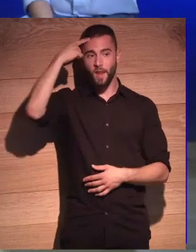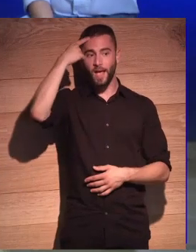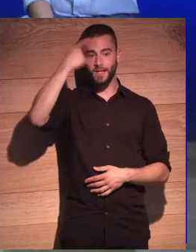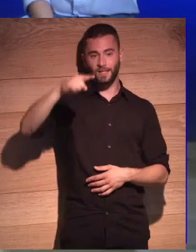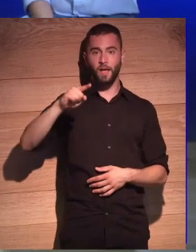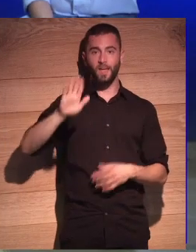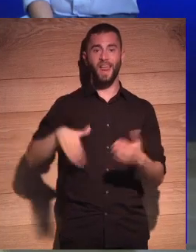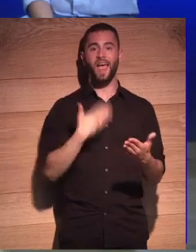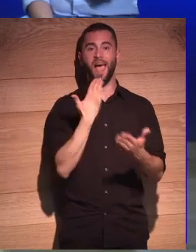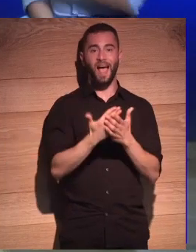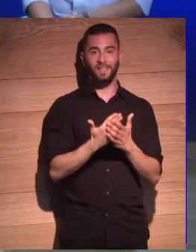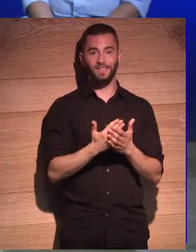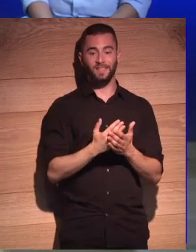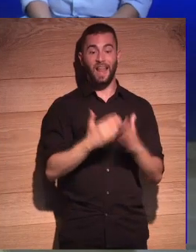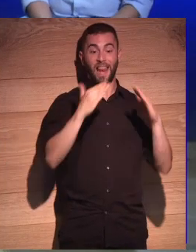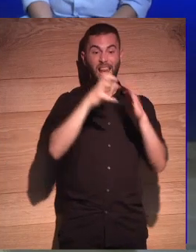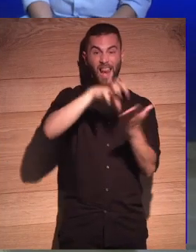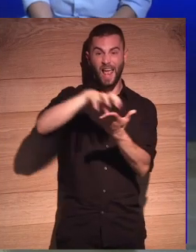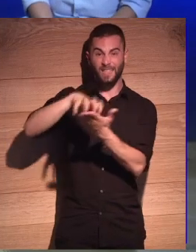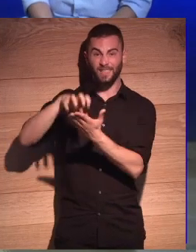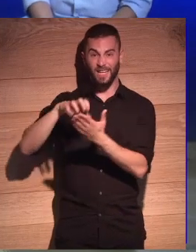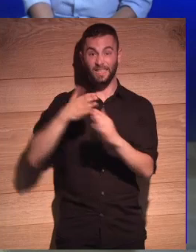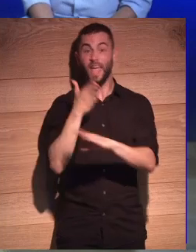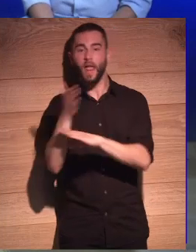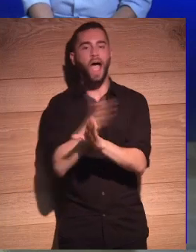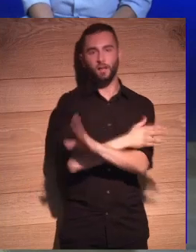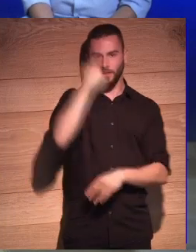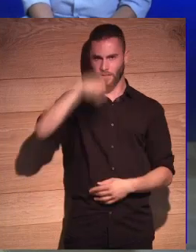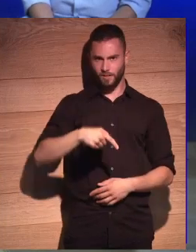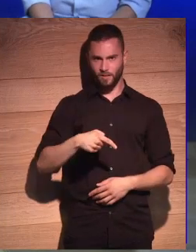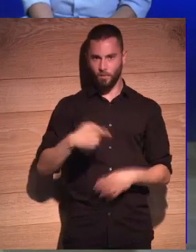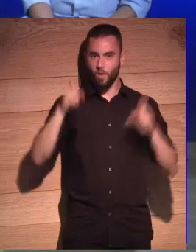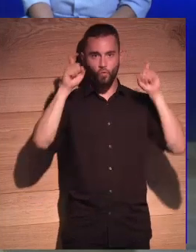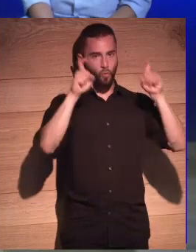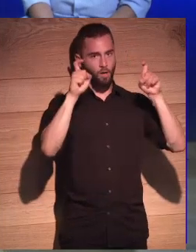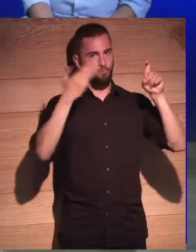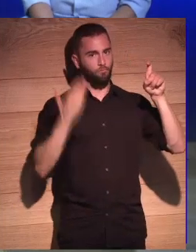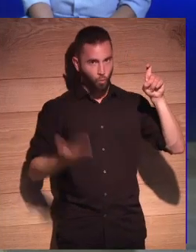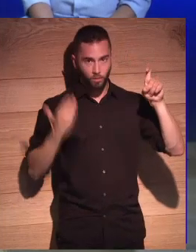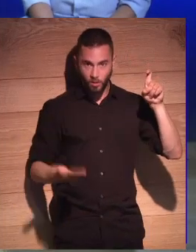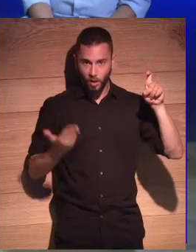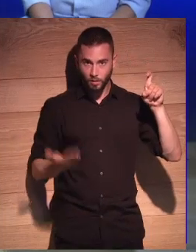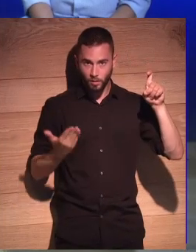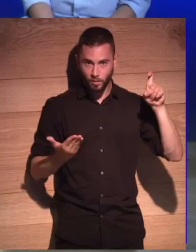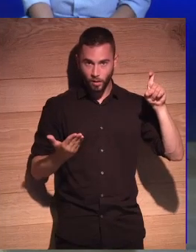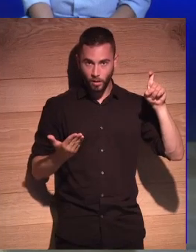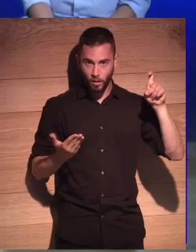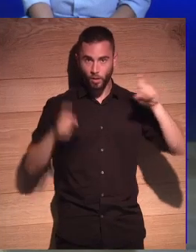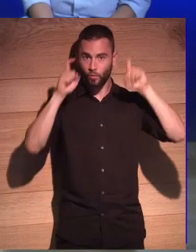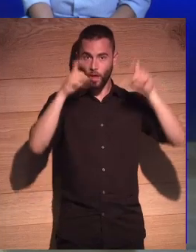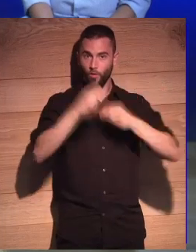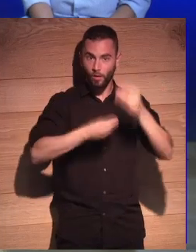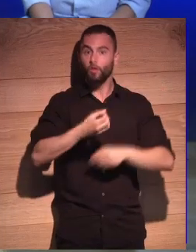the people who went to the Desert Storm campaign knew everything about this, about where they were going